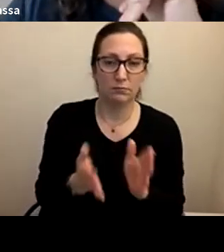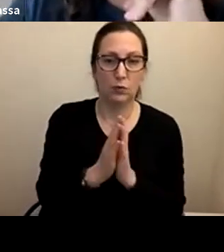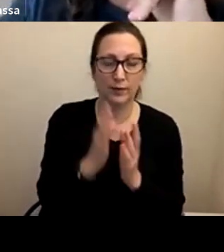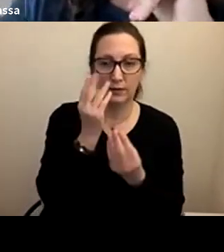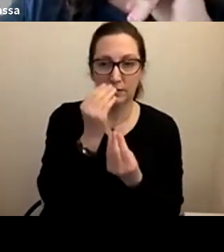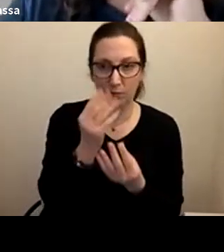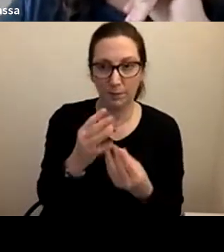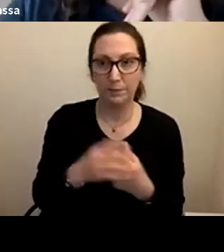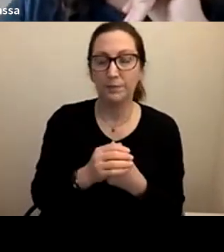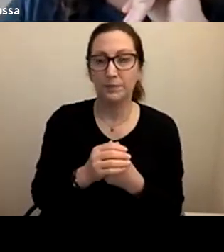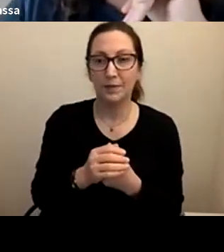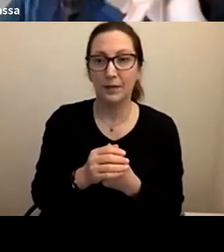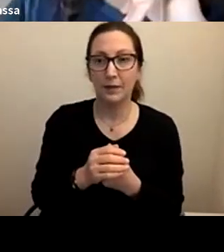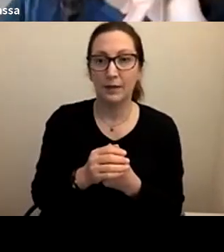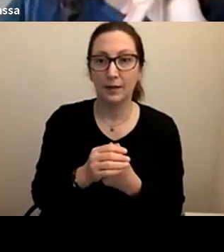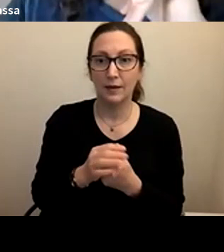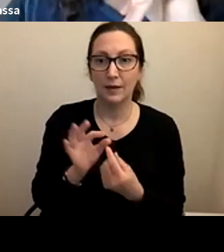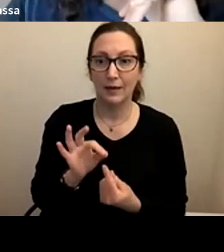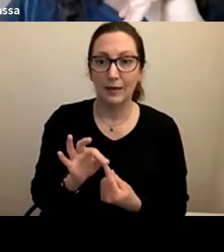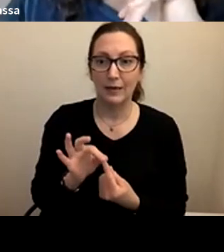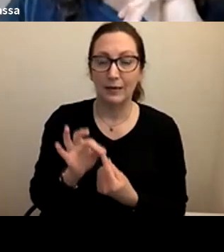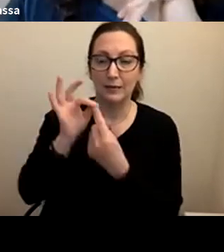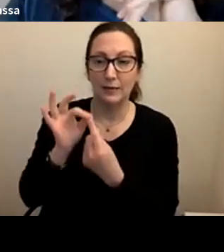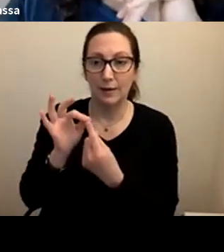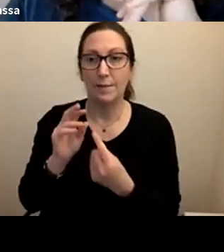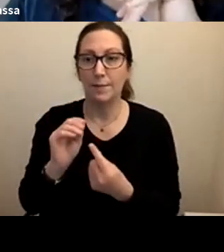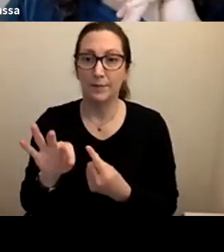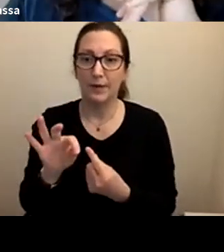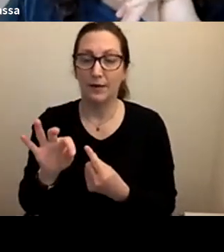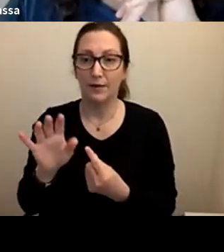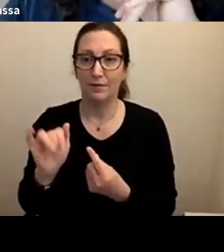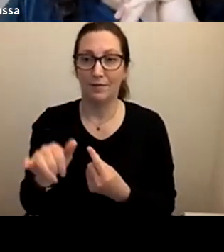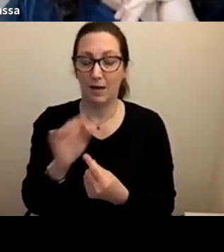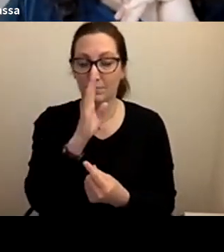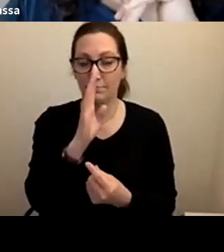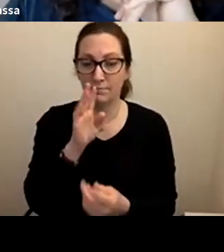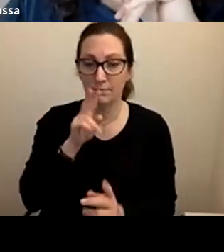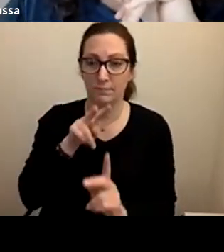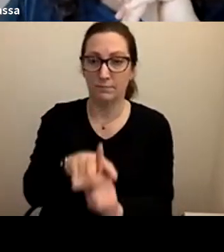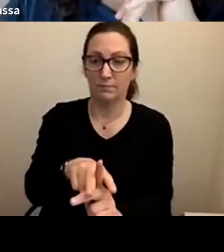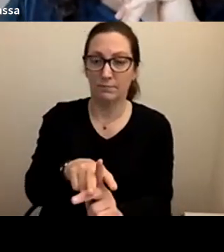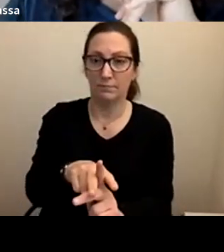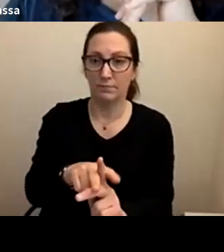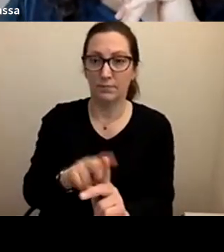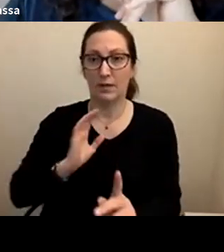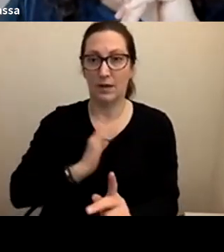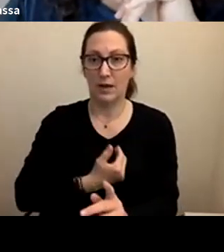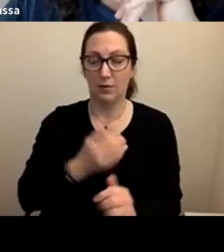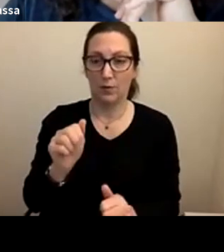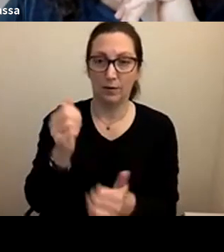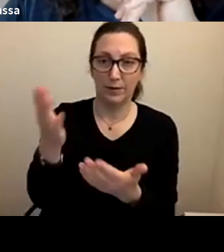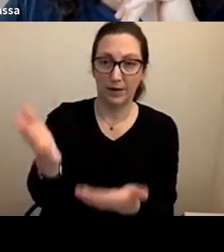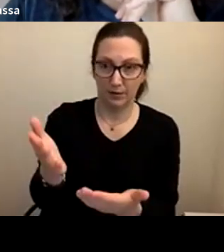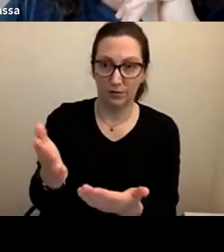has to do with a provision or a recommendation that comes out of this group that